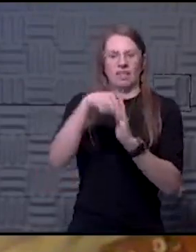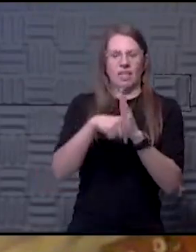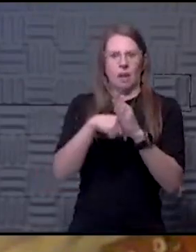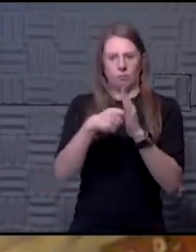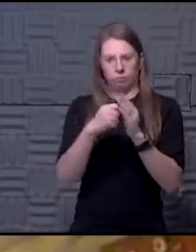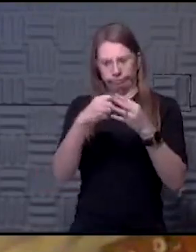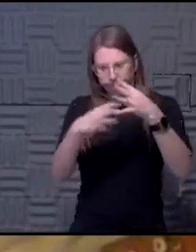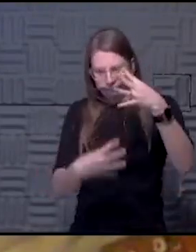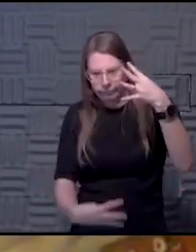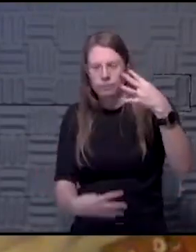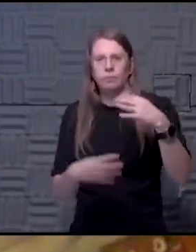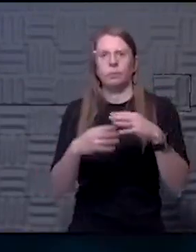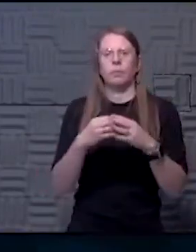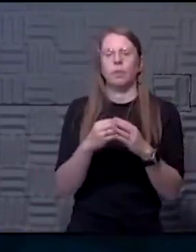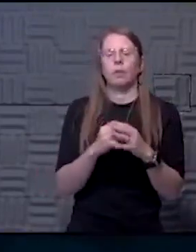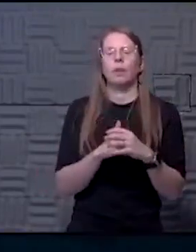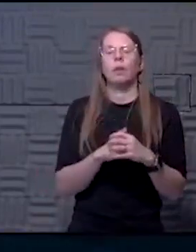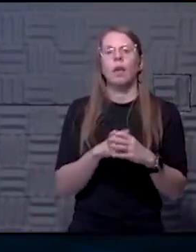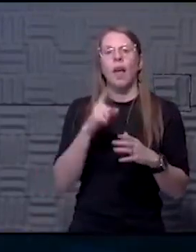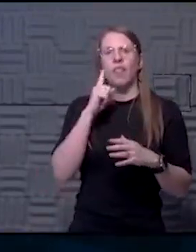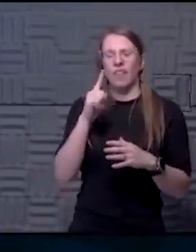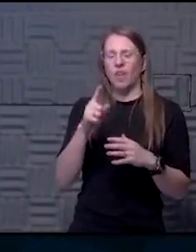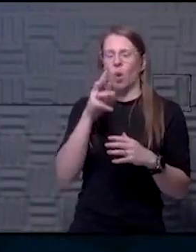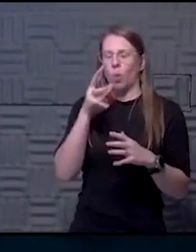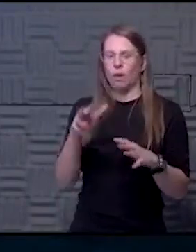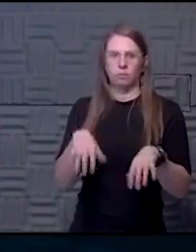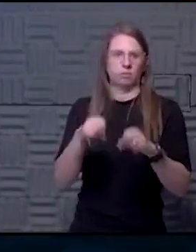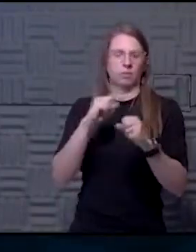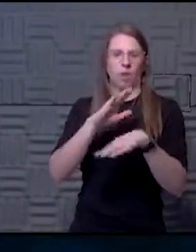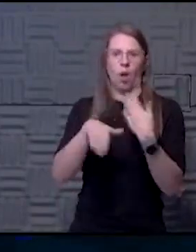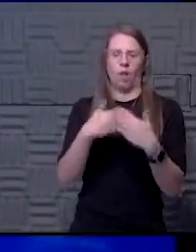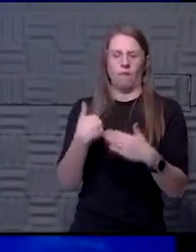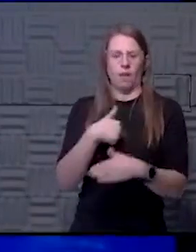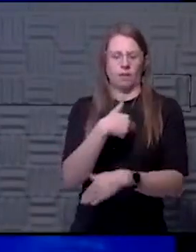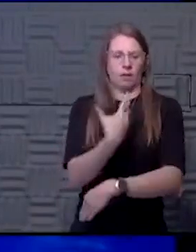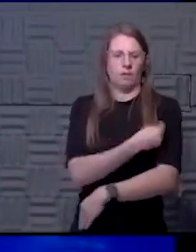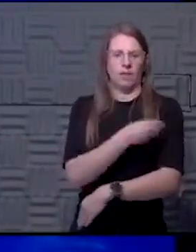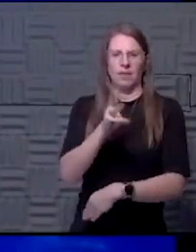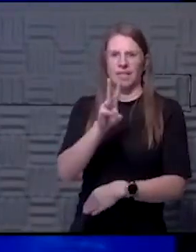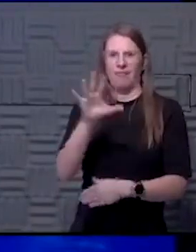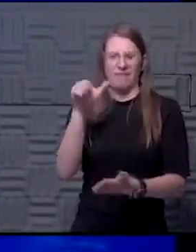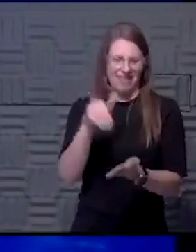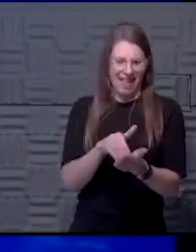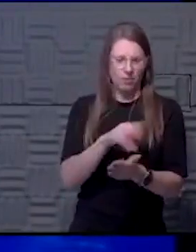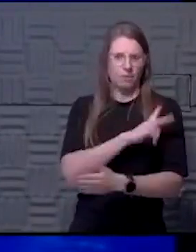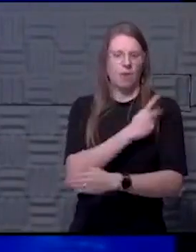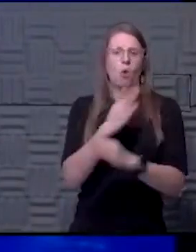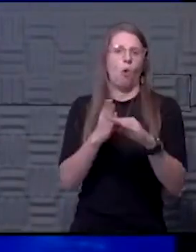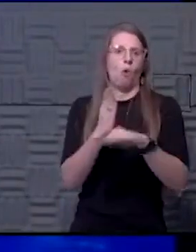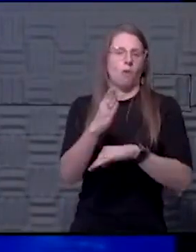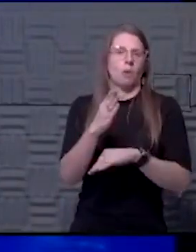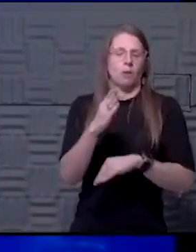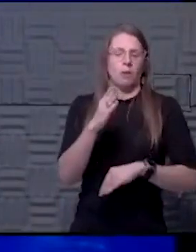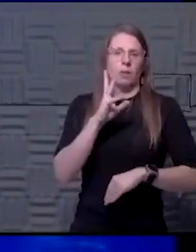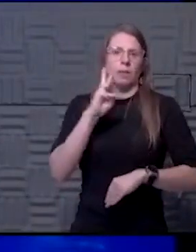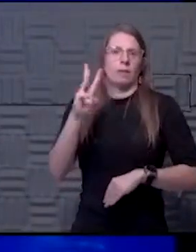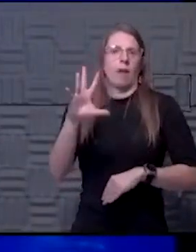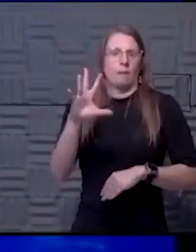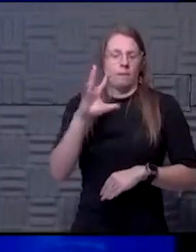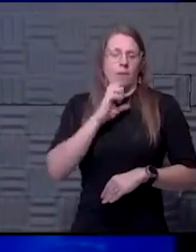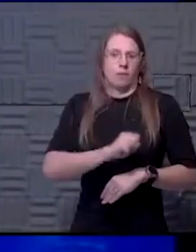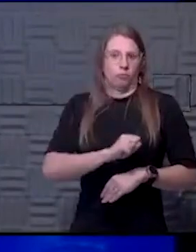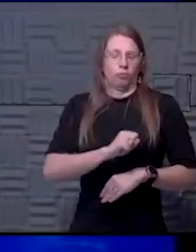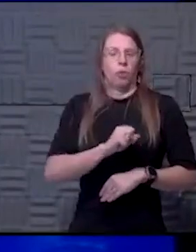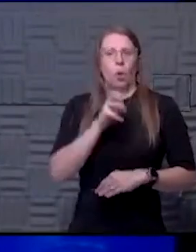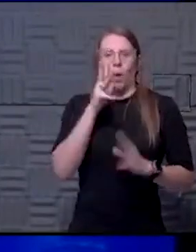this. You know, I think it's going to take all of us to get that vaccine done. We have 65,000 patients in our health system who are over 65 years of age, and we're